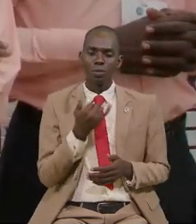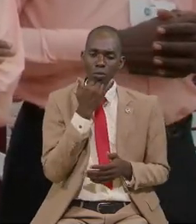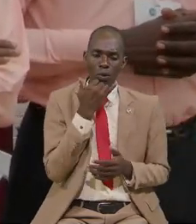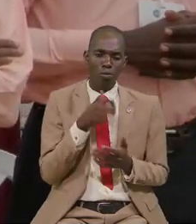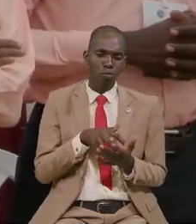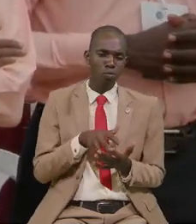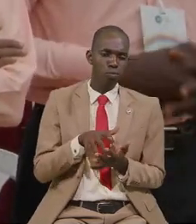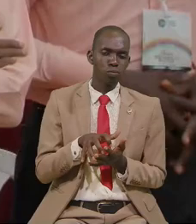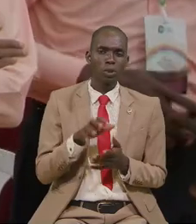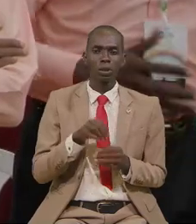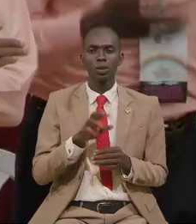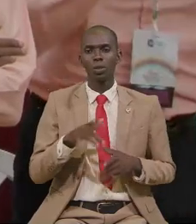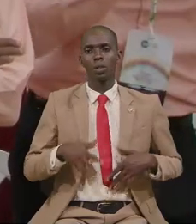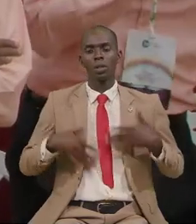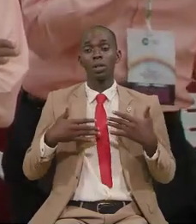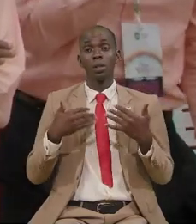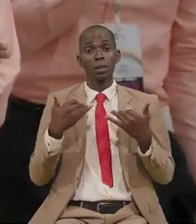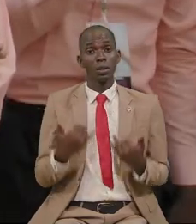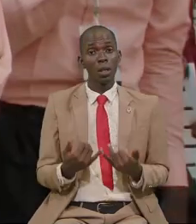Now, observe to do